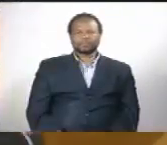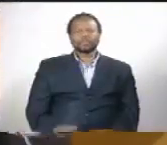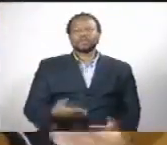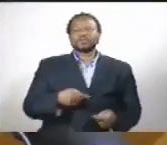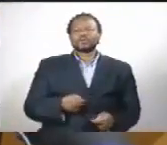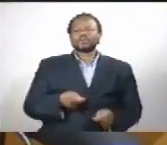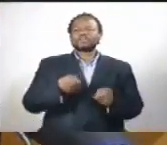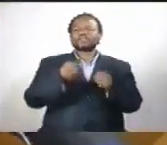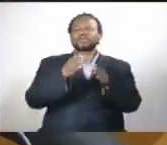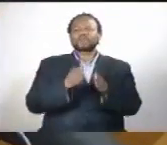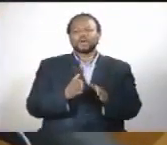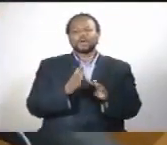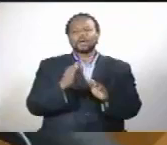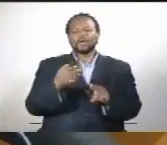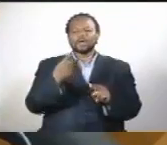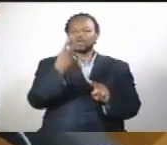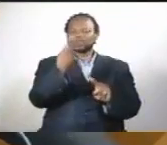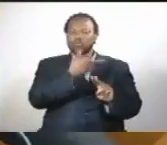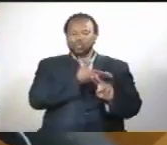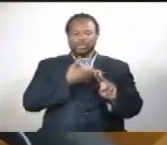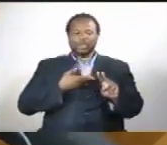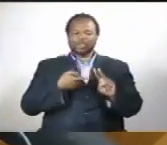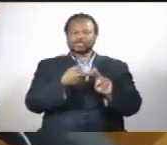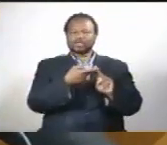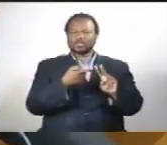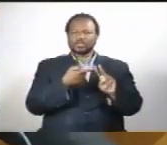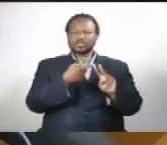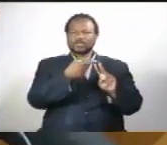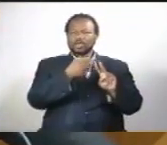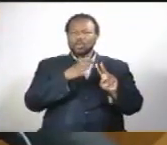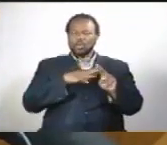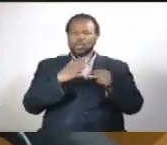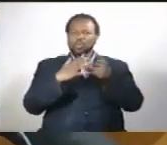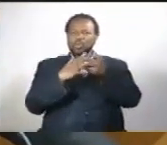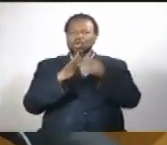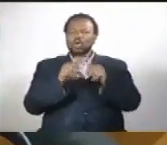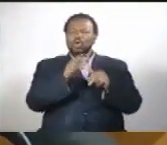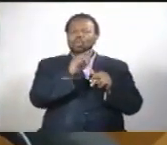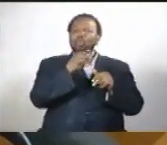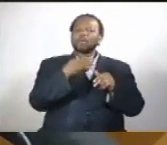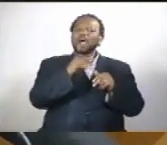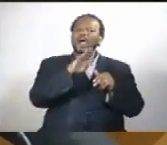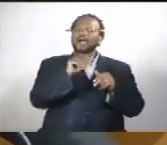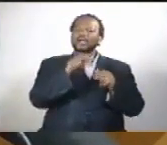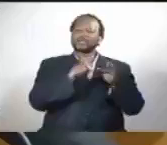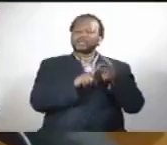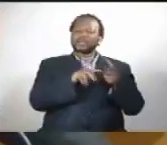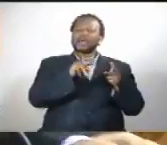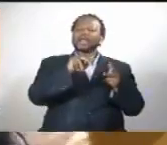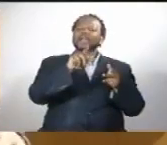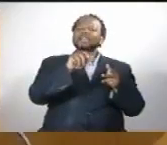Honorable Speaker. Then there are the two other ladies who led the attack to protect the president, the Honorable Kubai and the Honorable